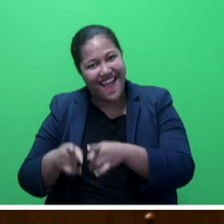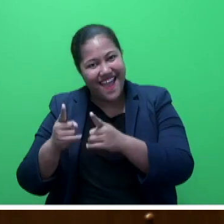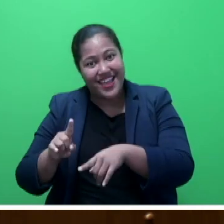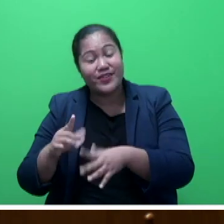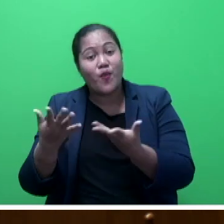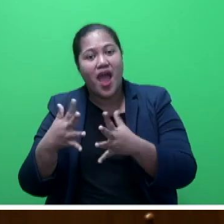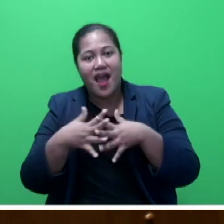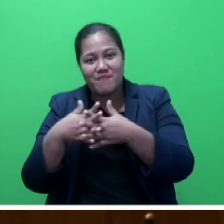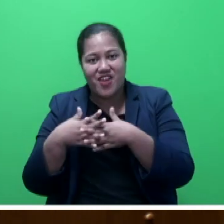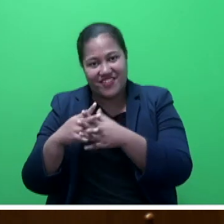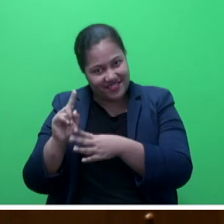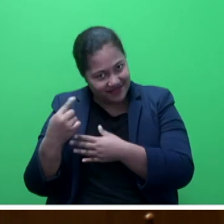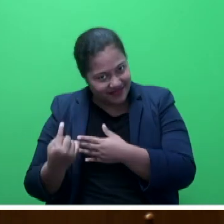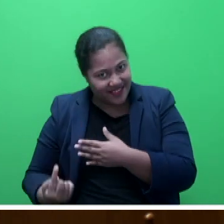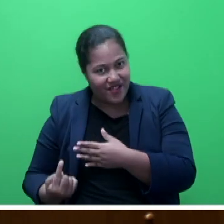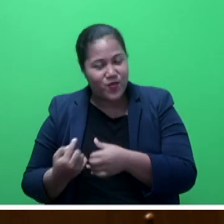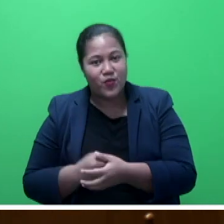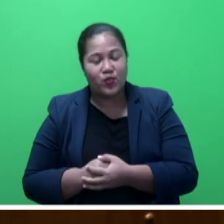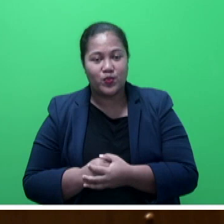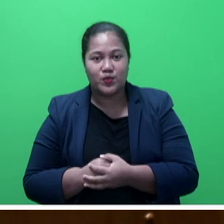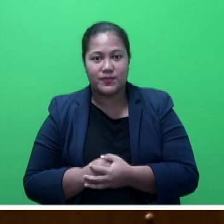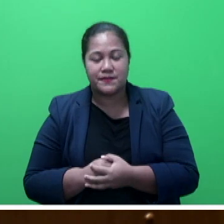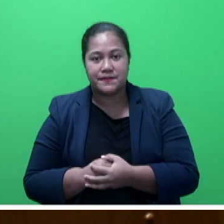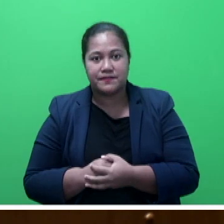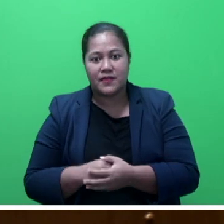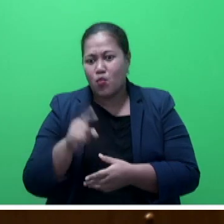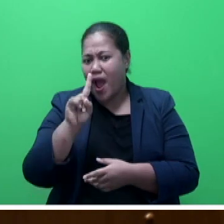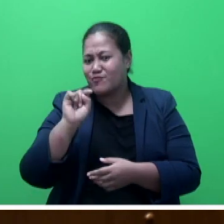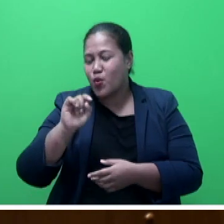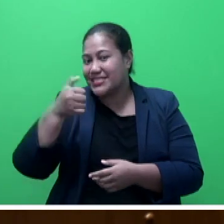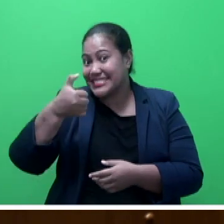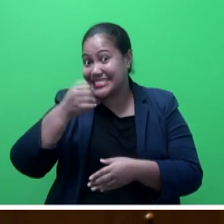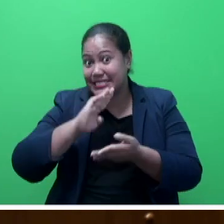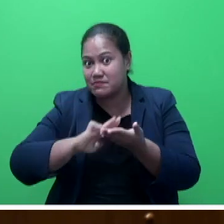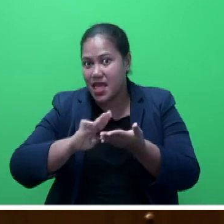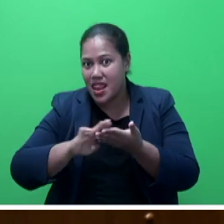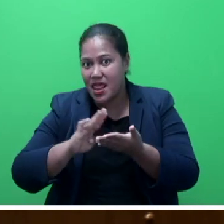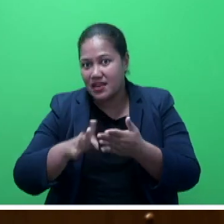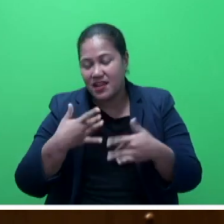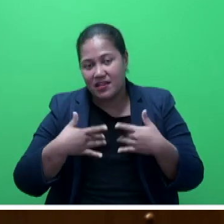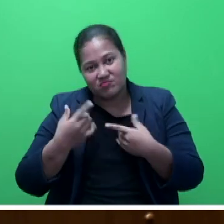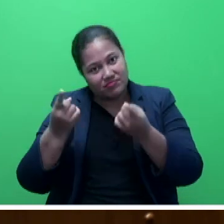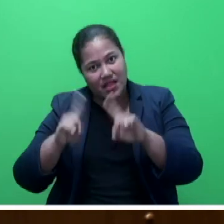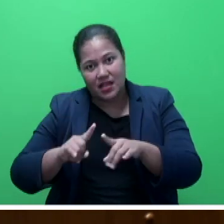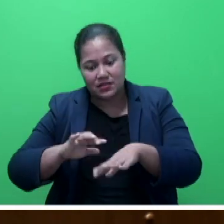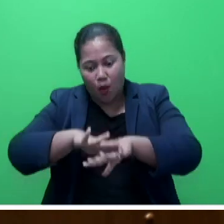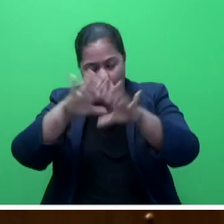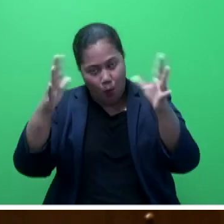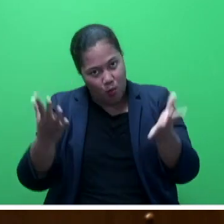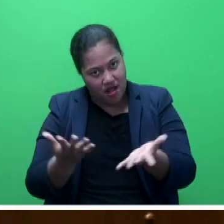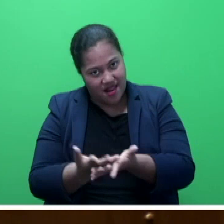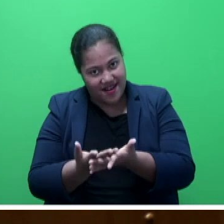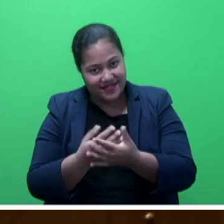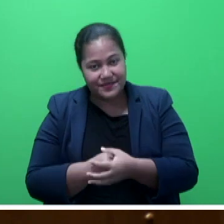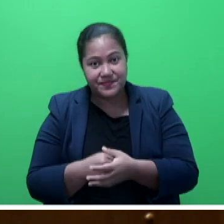alone, and 1.6 million lives have been cut short worldwide. In